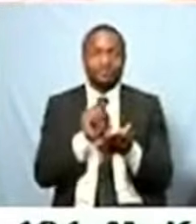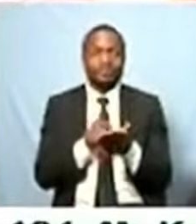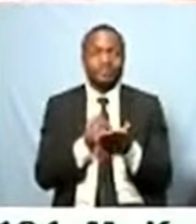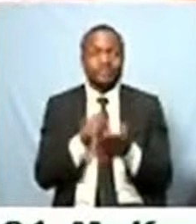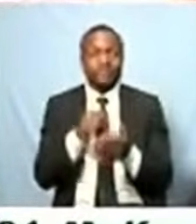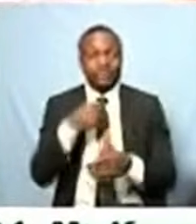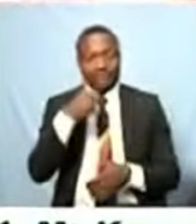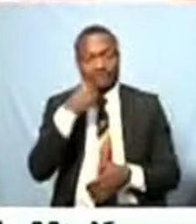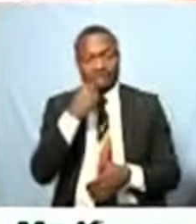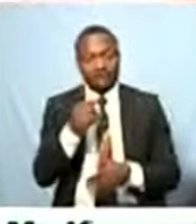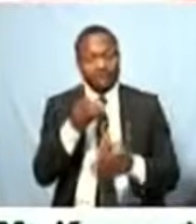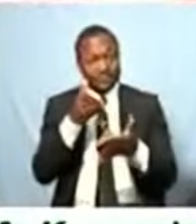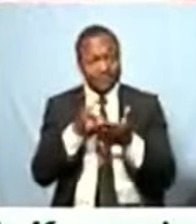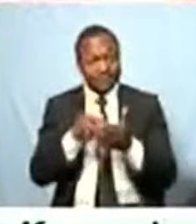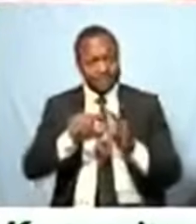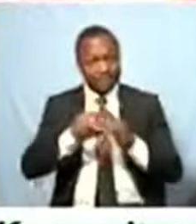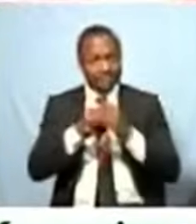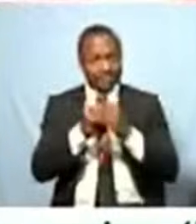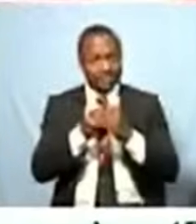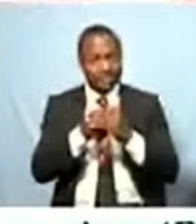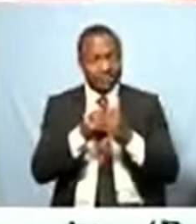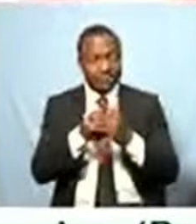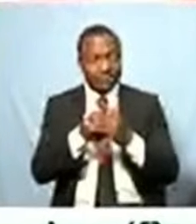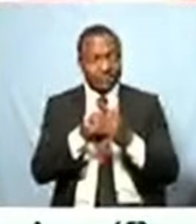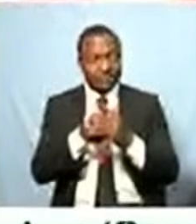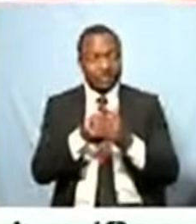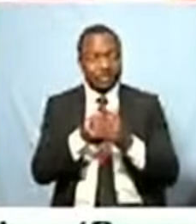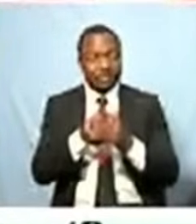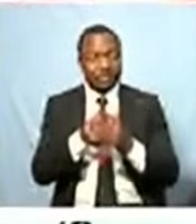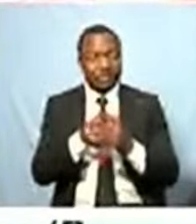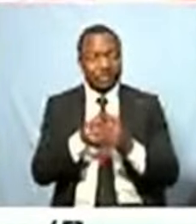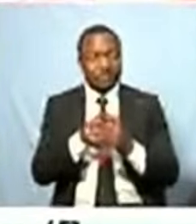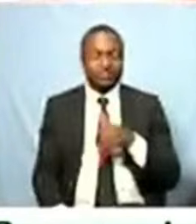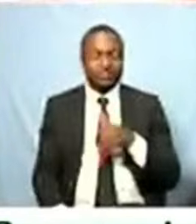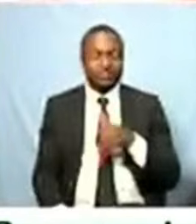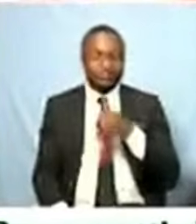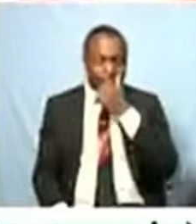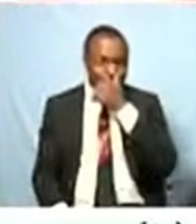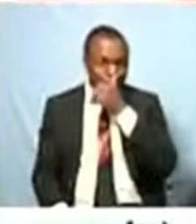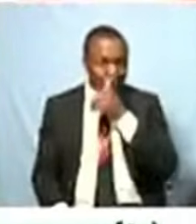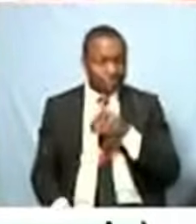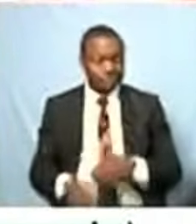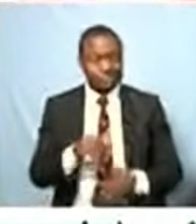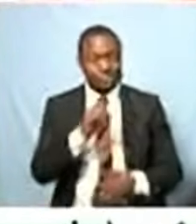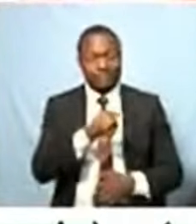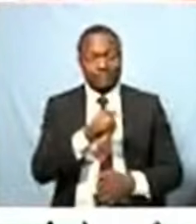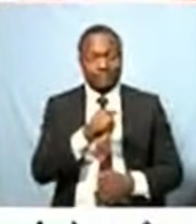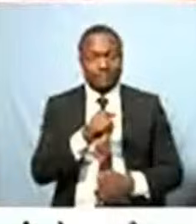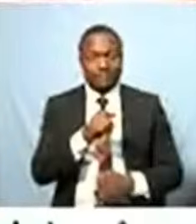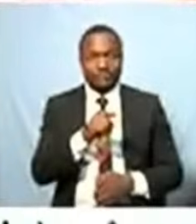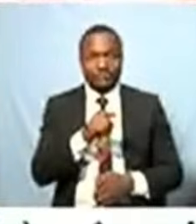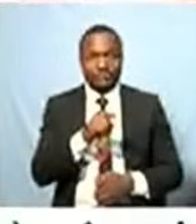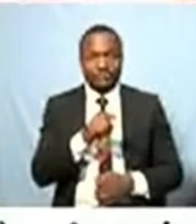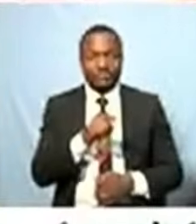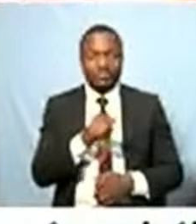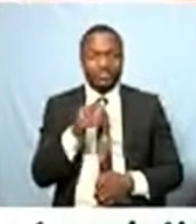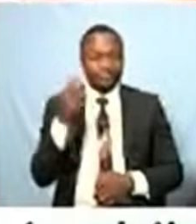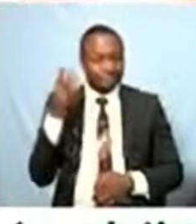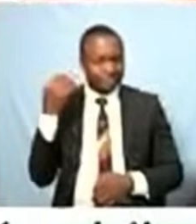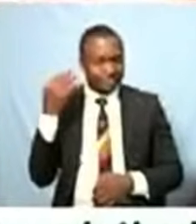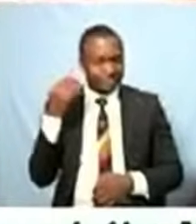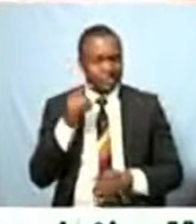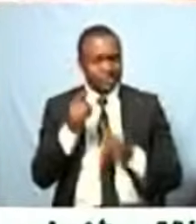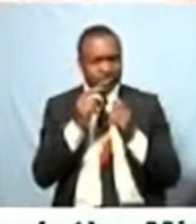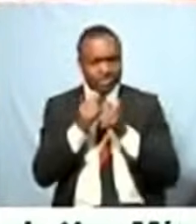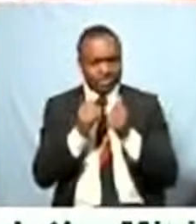saying, look, this started when he was holding the levers of power. So he should have been shocked at that time. You keep talking